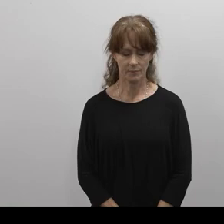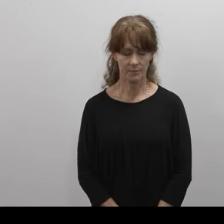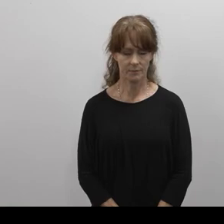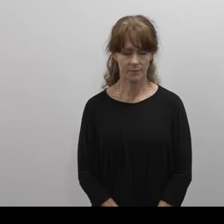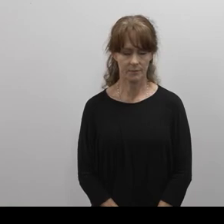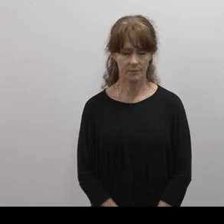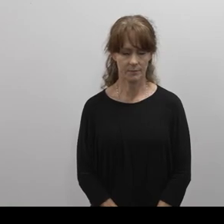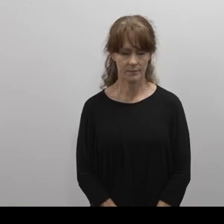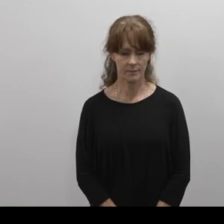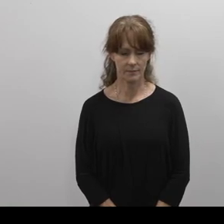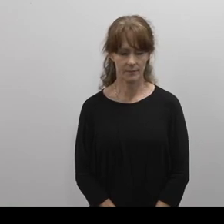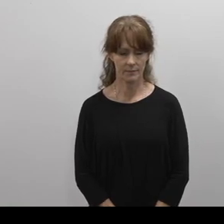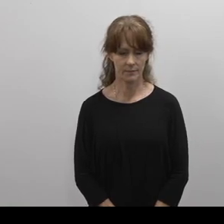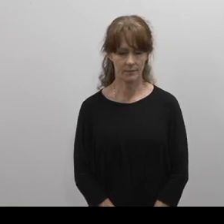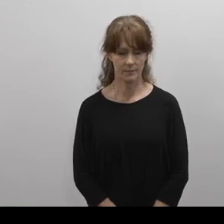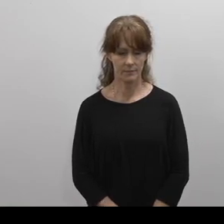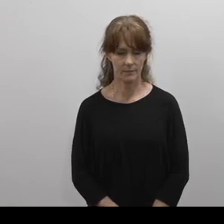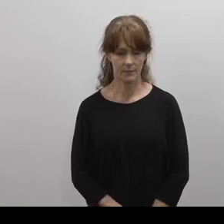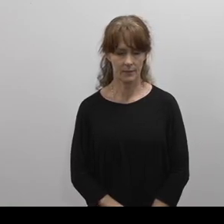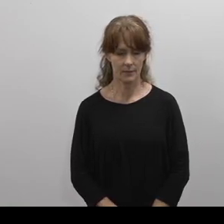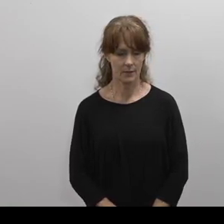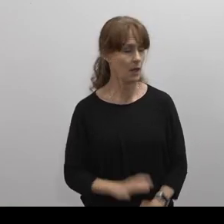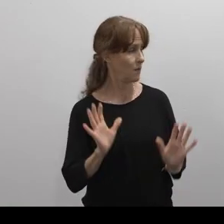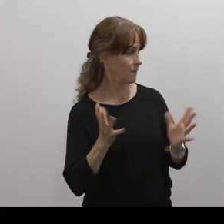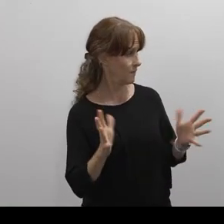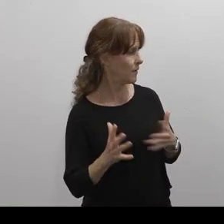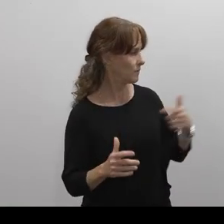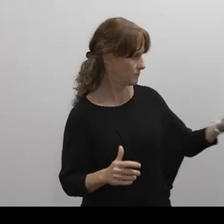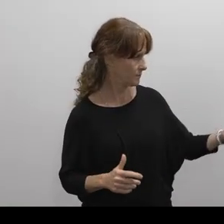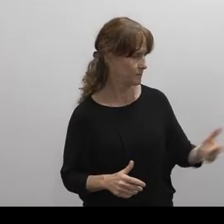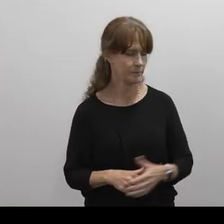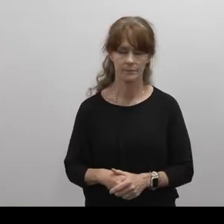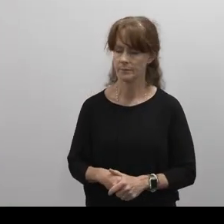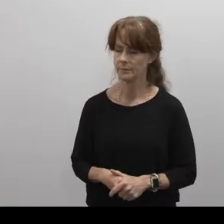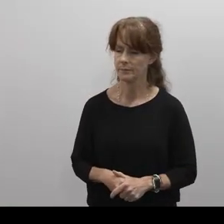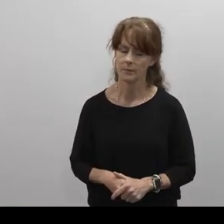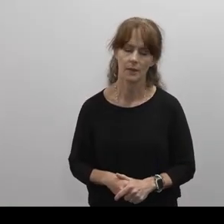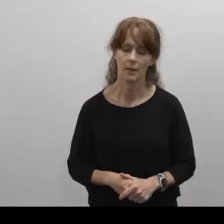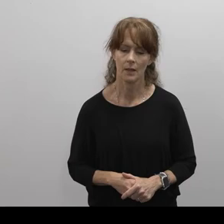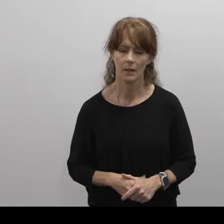Juan, you okay if I speak here? Oh, thank you. Yes. Yes, sir.